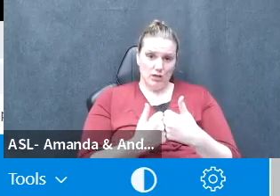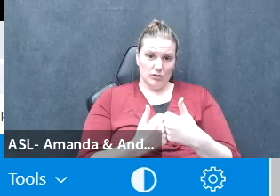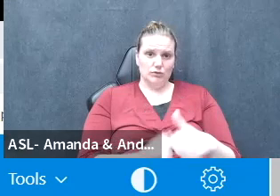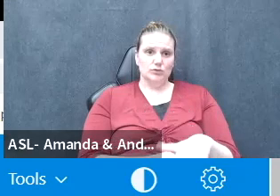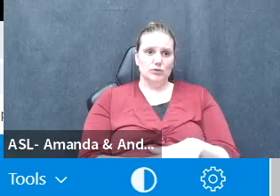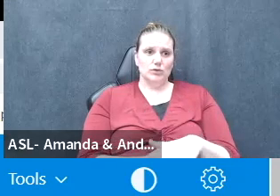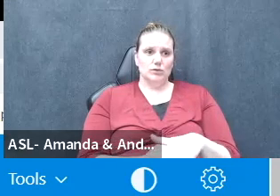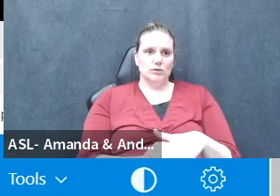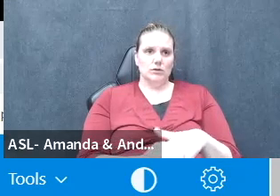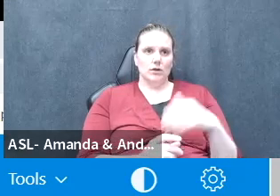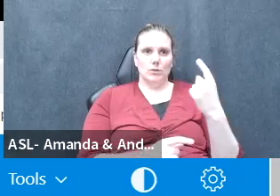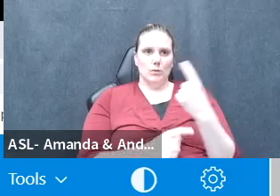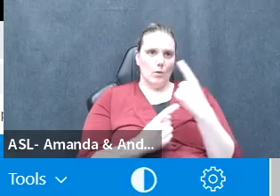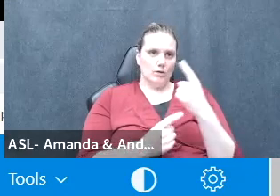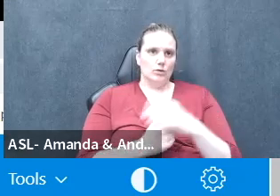I wonder